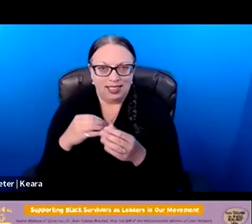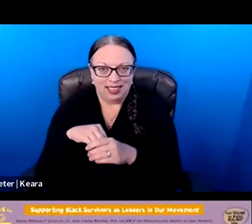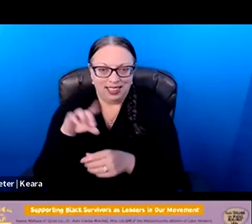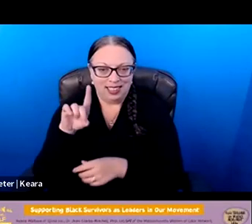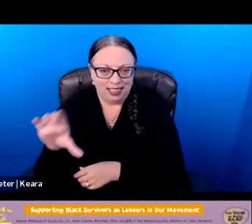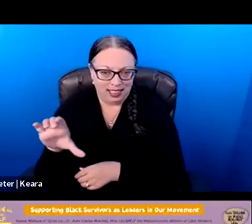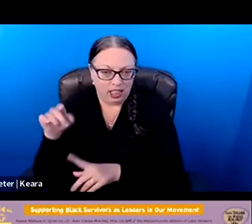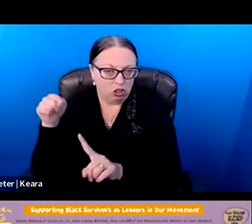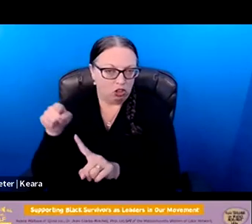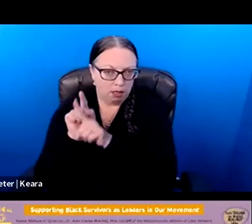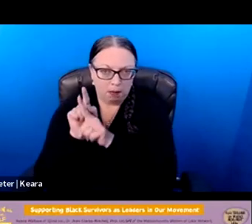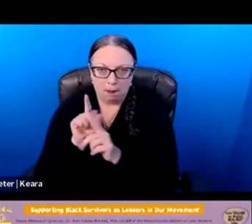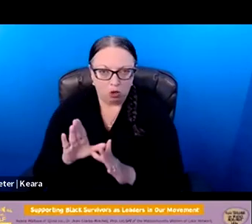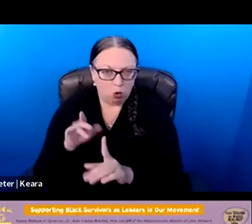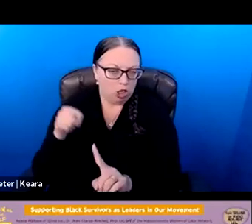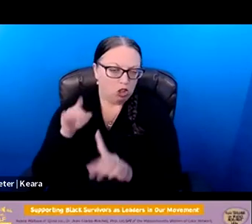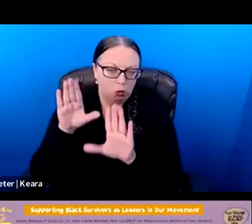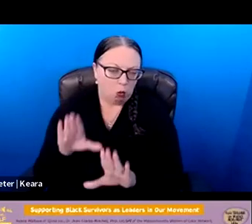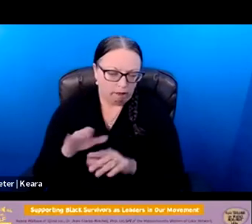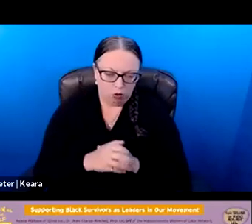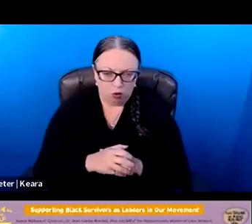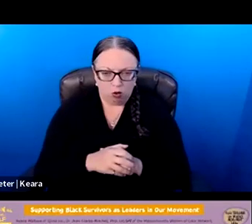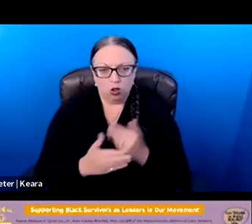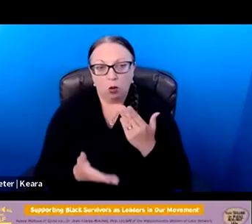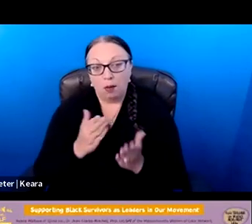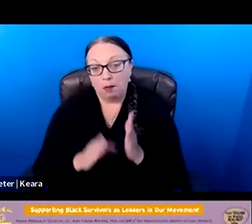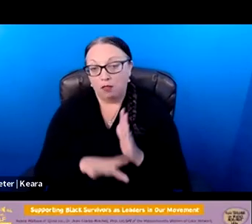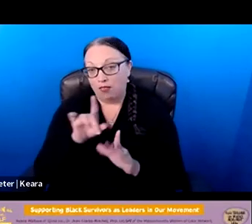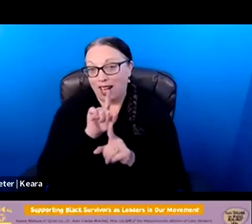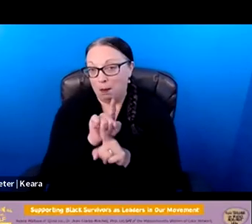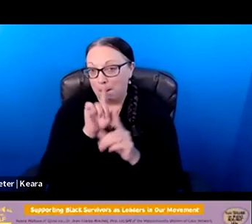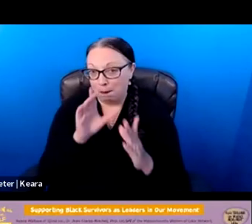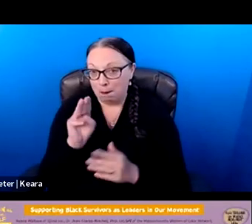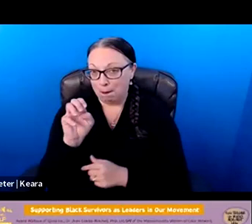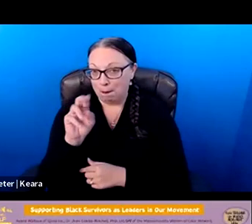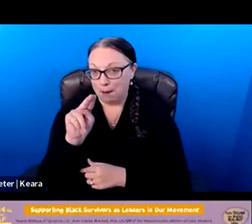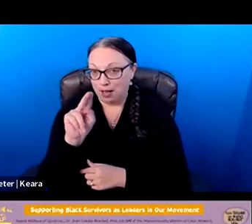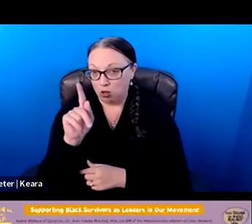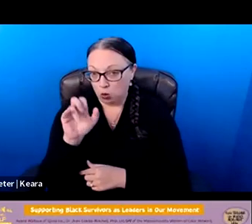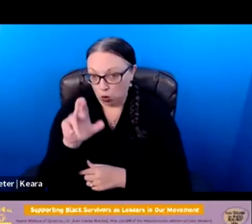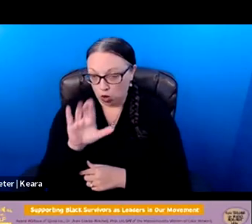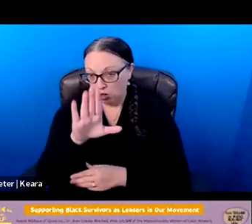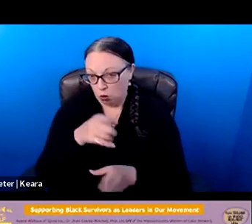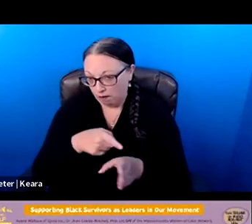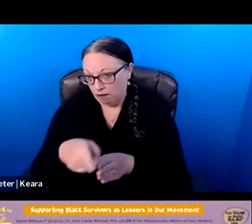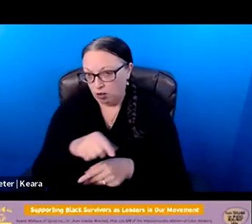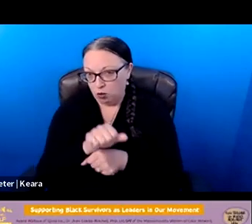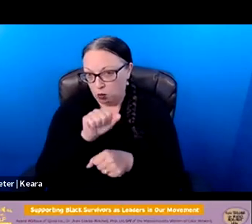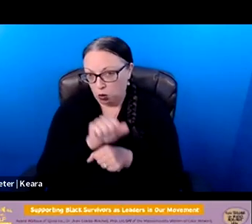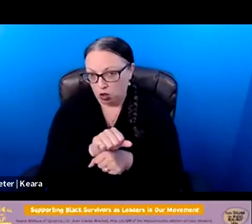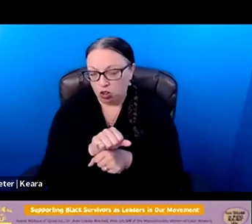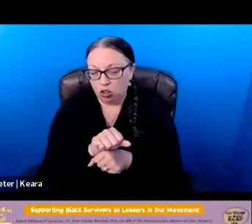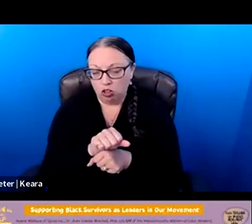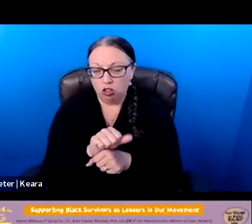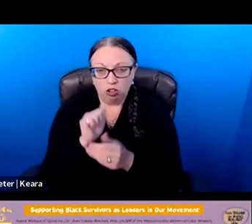talk to her about anything. And I think if you could find a mentor, maybe they're not in your area, but maybe they're in your work field of work in different areas to really help you and to